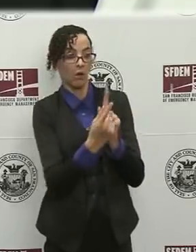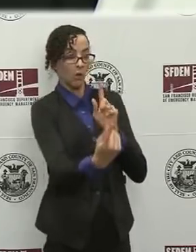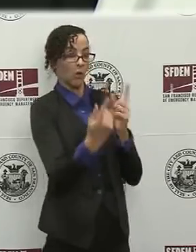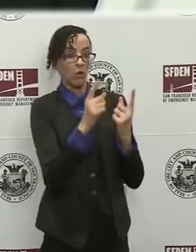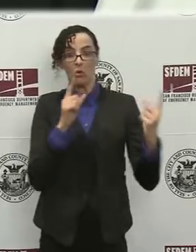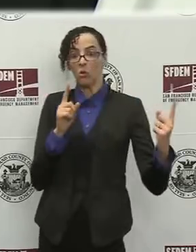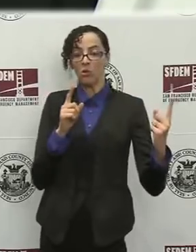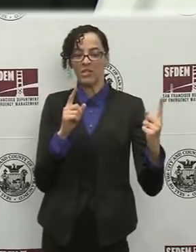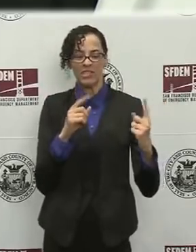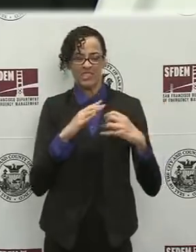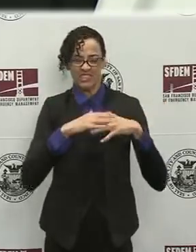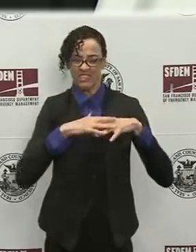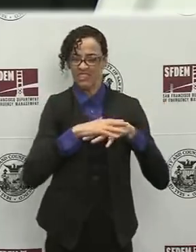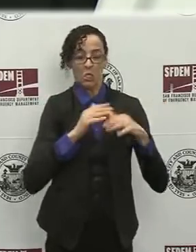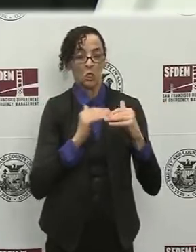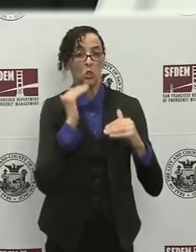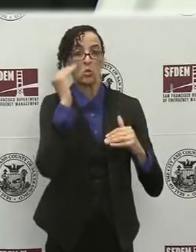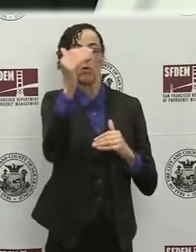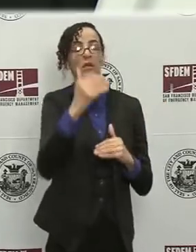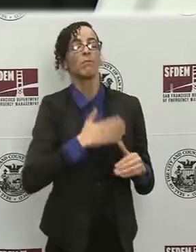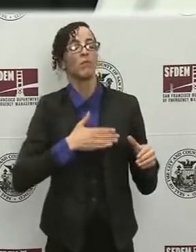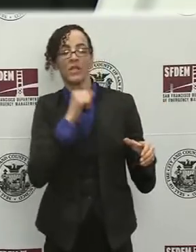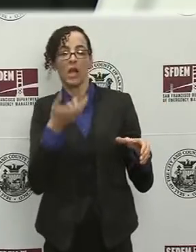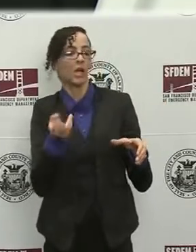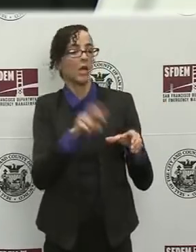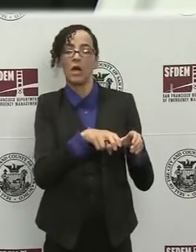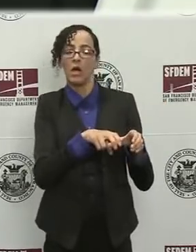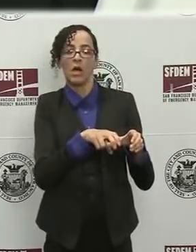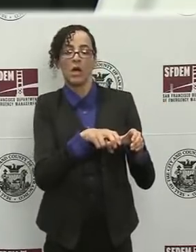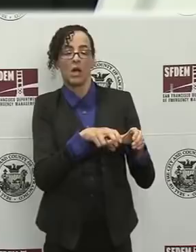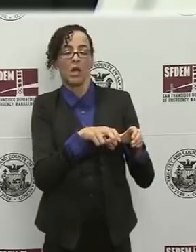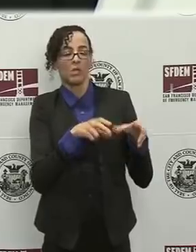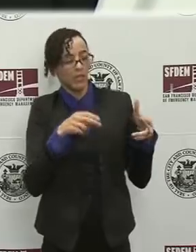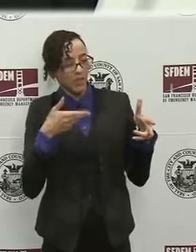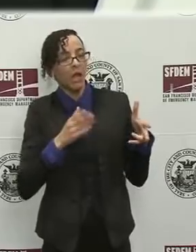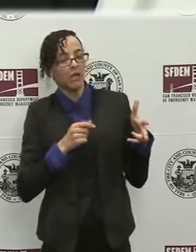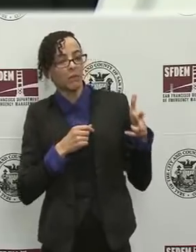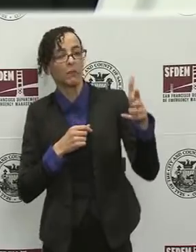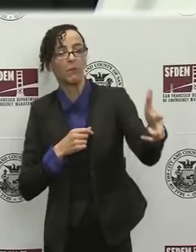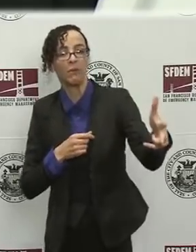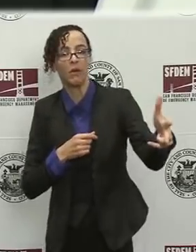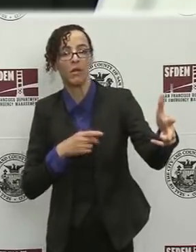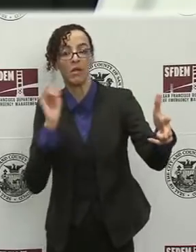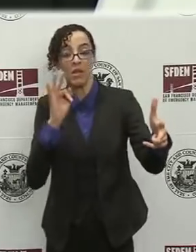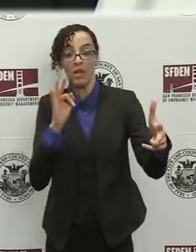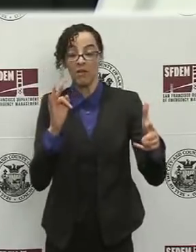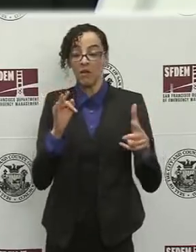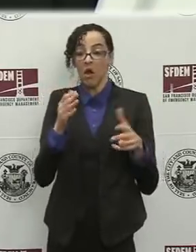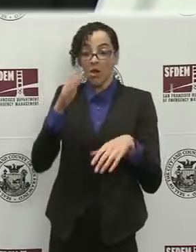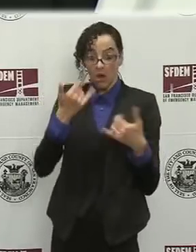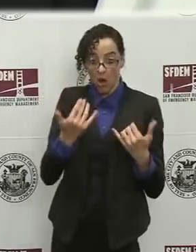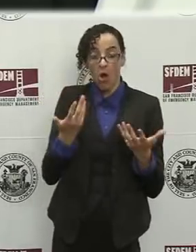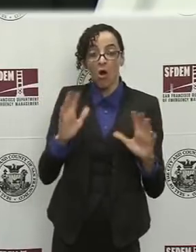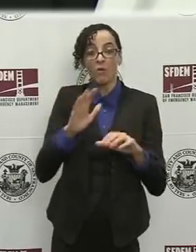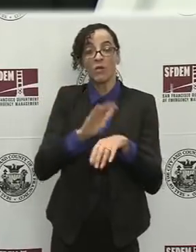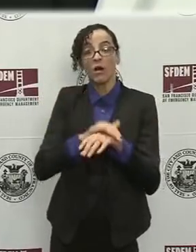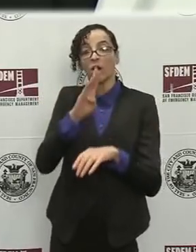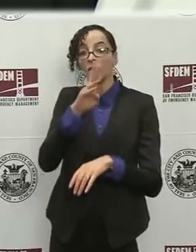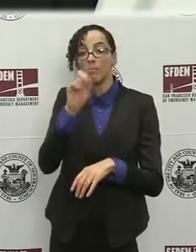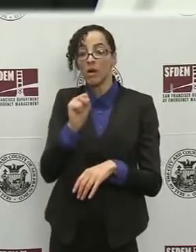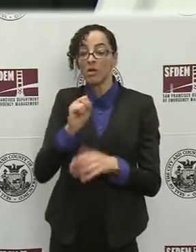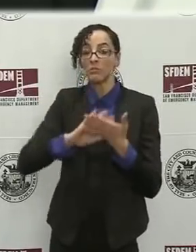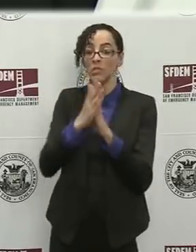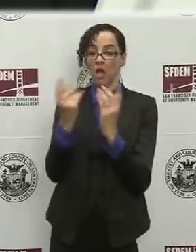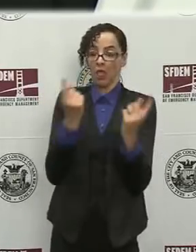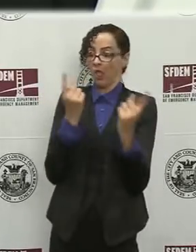too crowded, exit the bus. The fact is, we don't want to reduce service any further than we need to. We